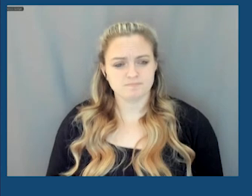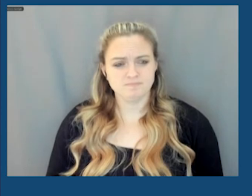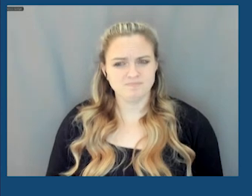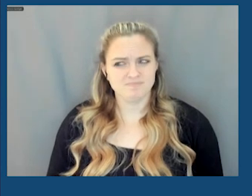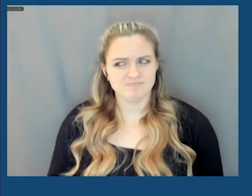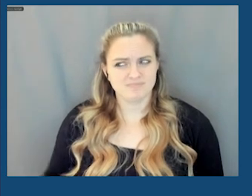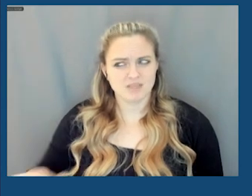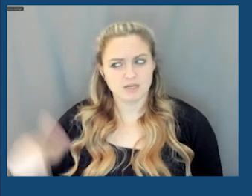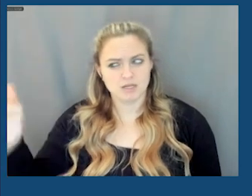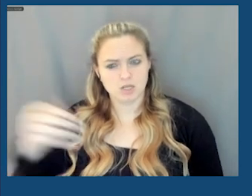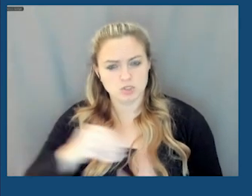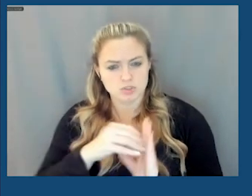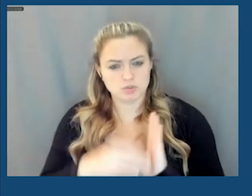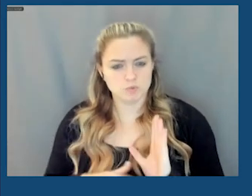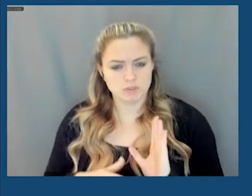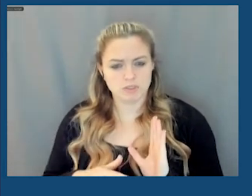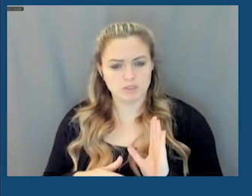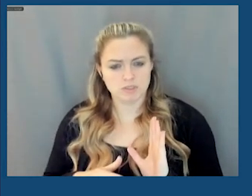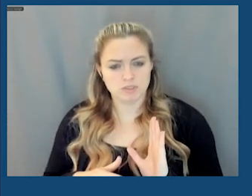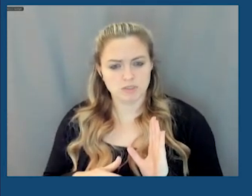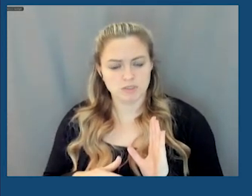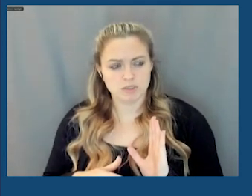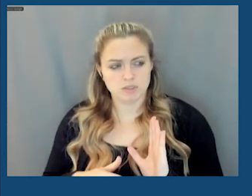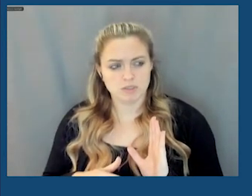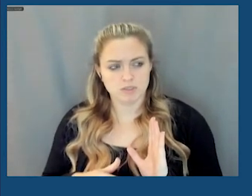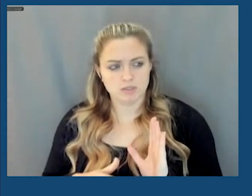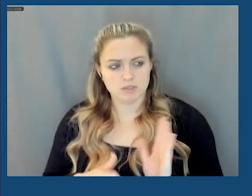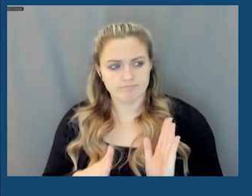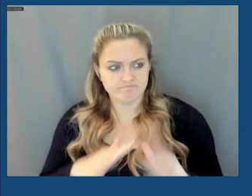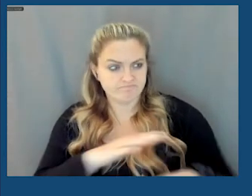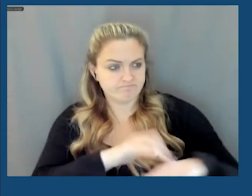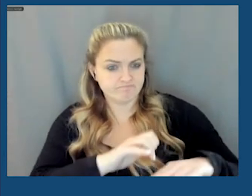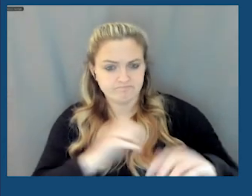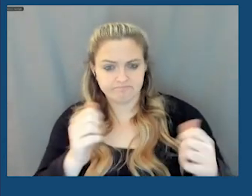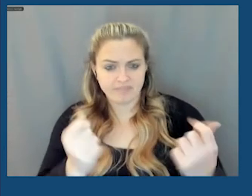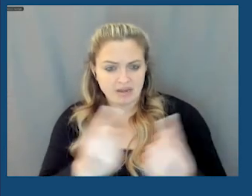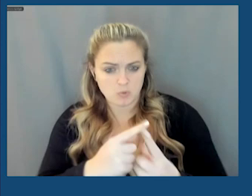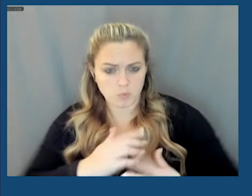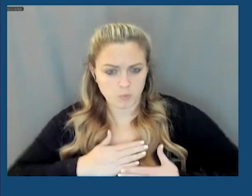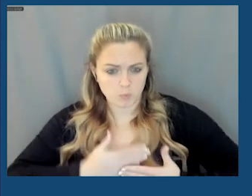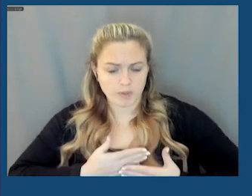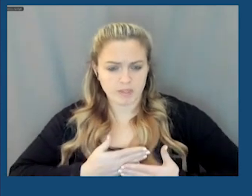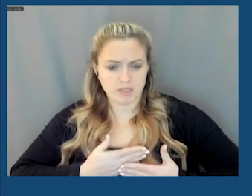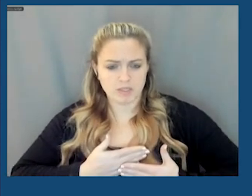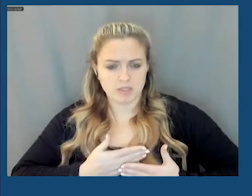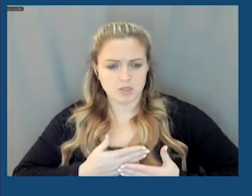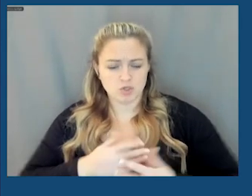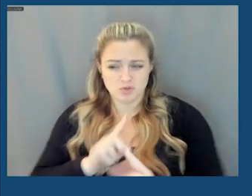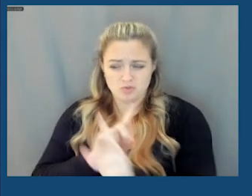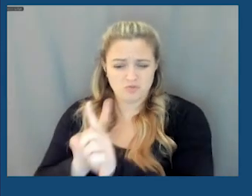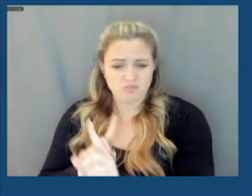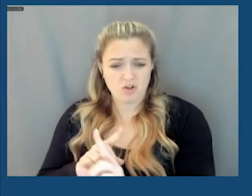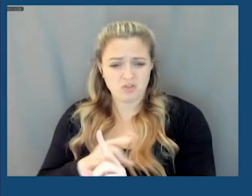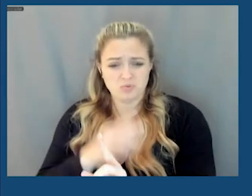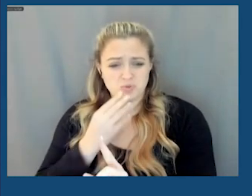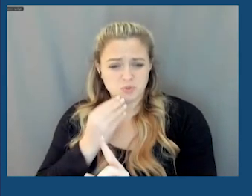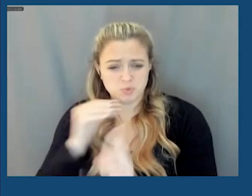student called upon anyone who could to follow a Jewish student home and slit their